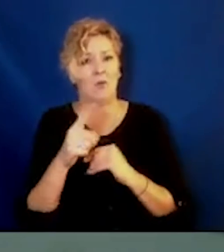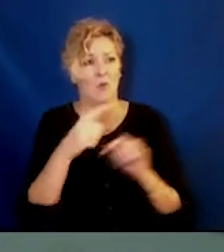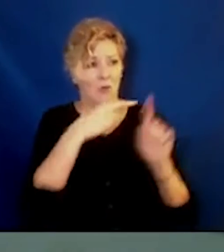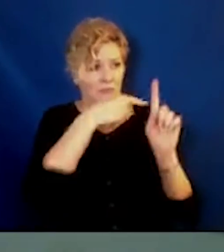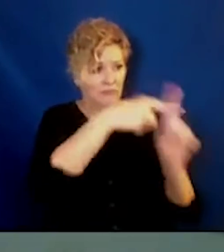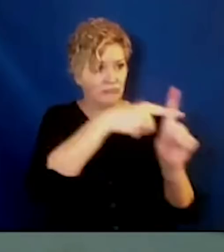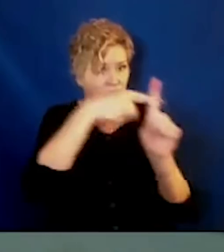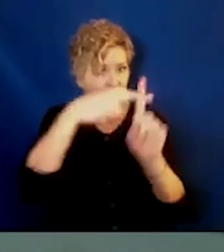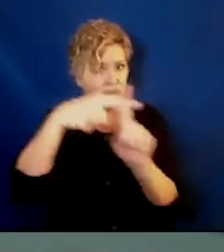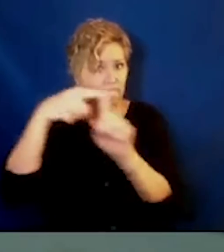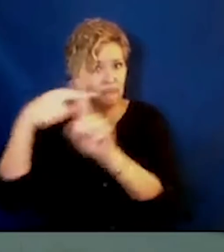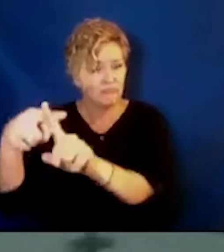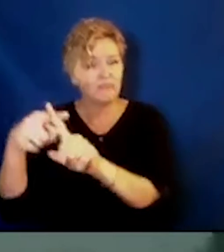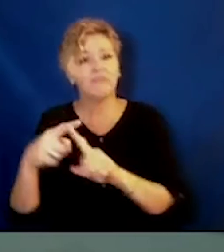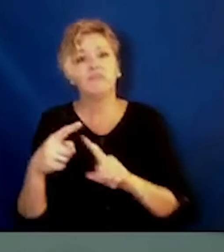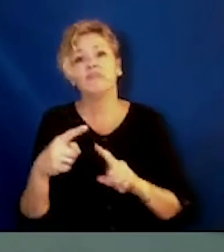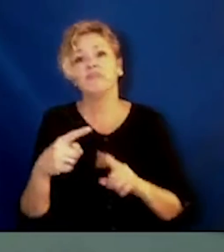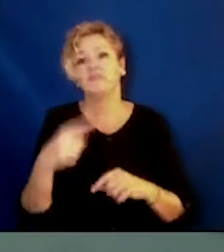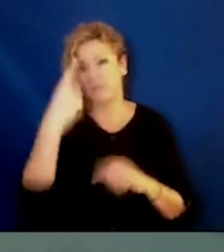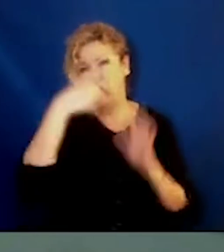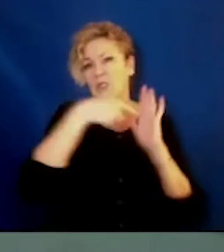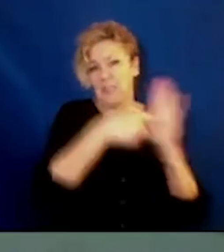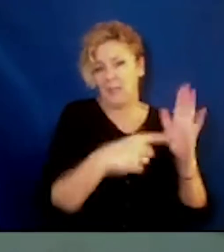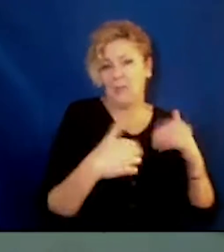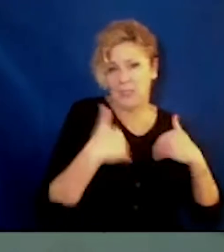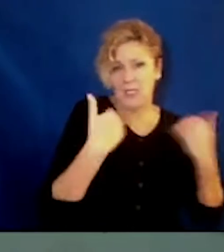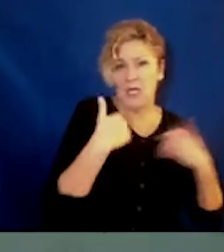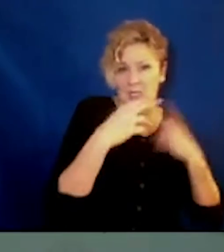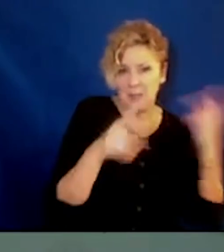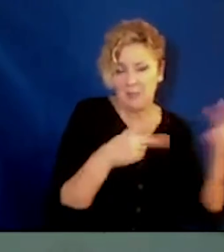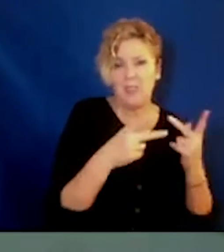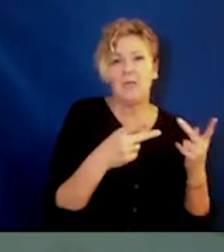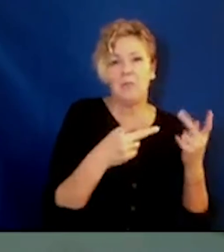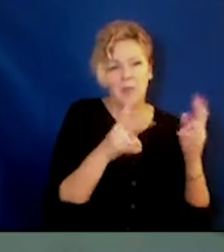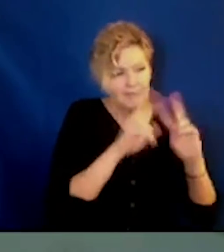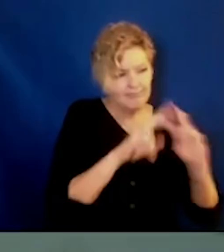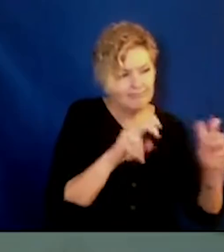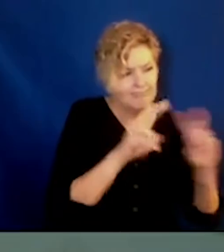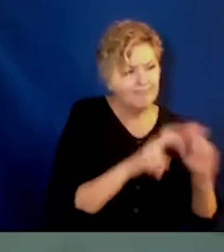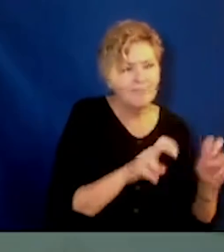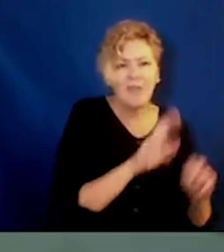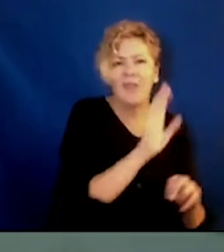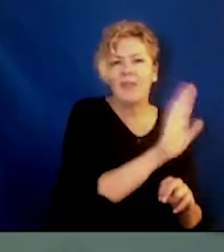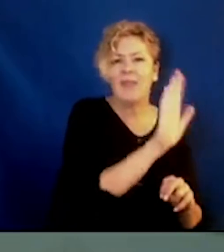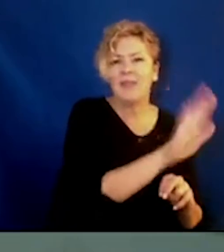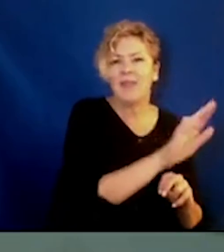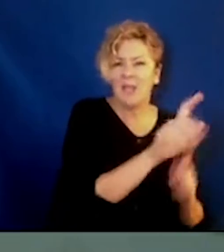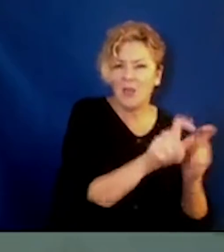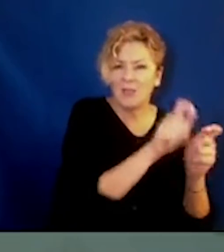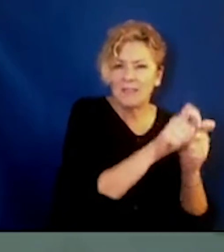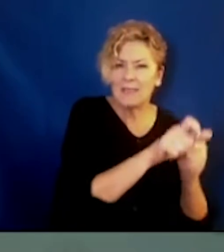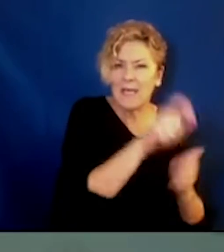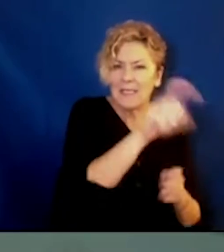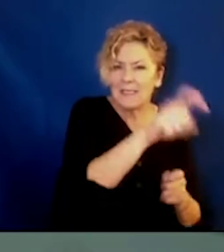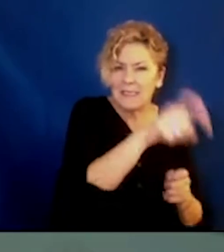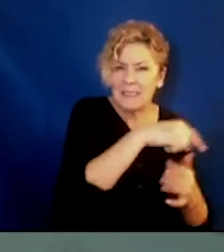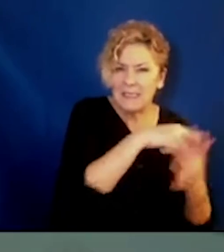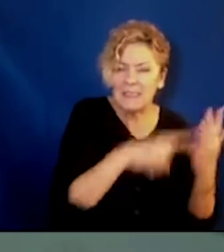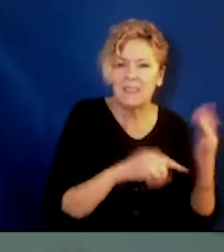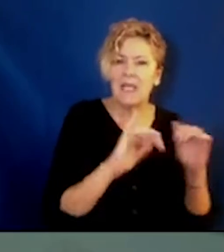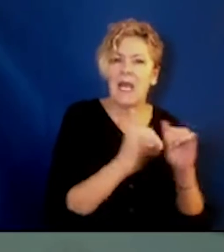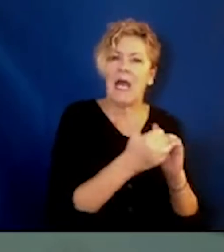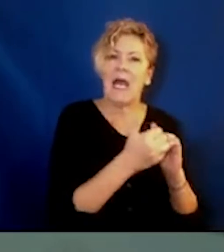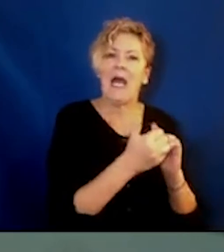workplaces, to really consider what their needs are to gather what are the safe ways of doing